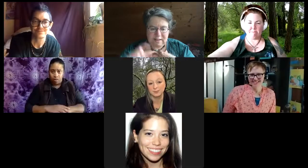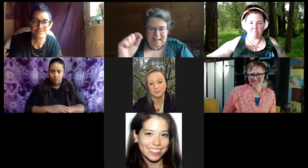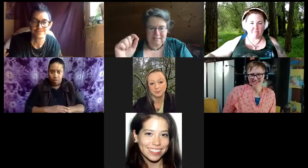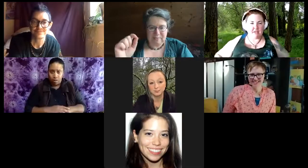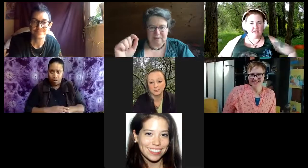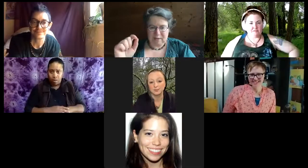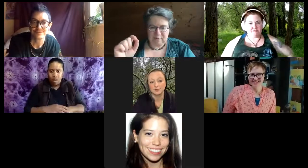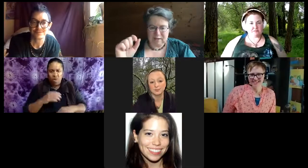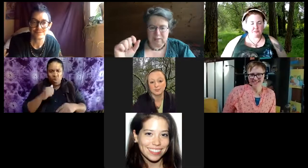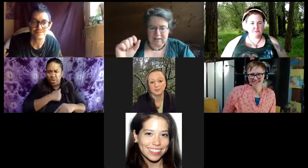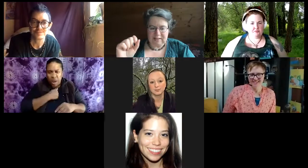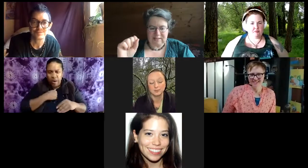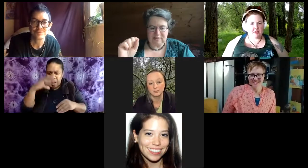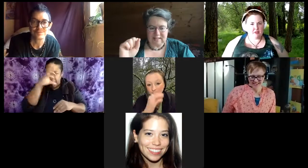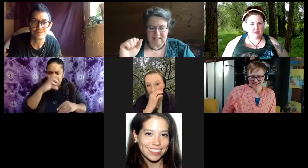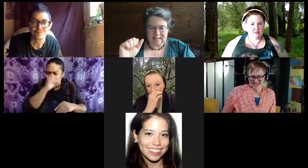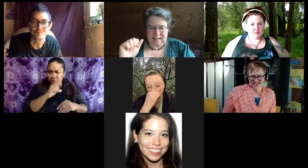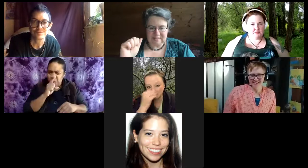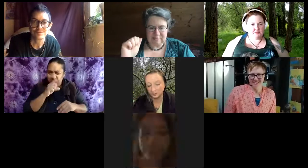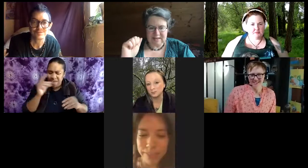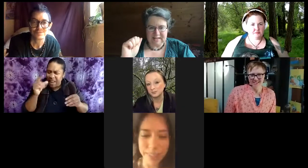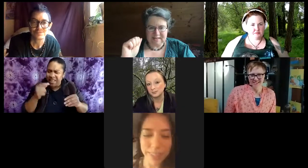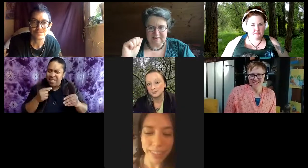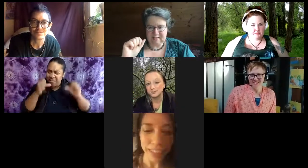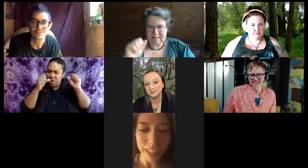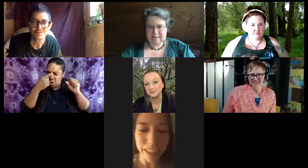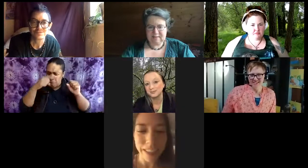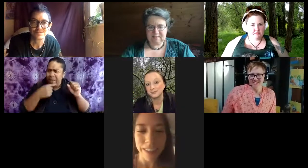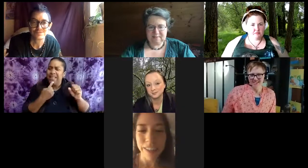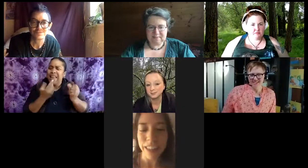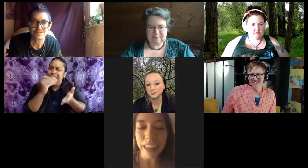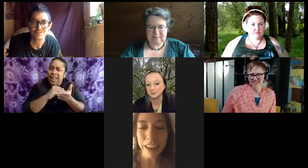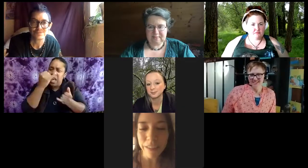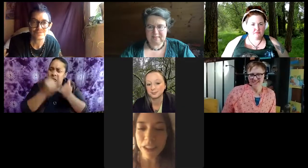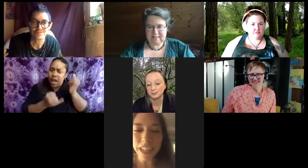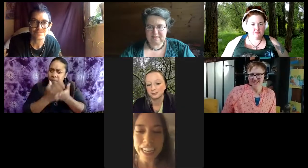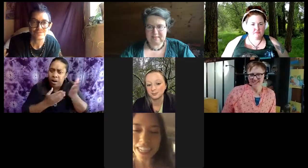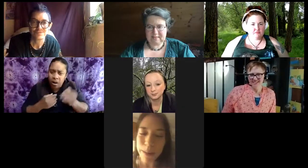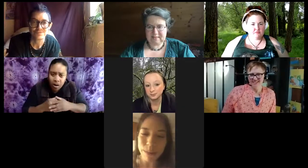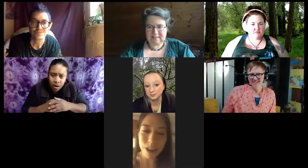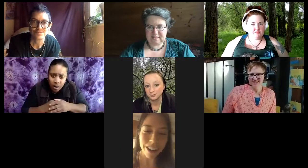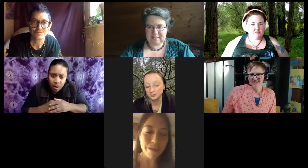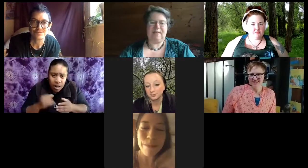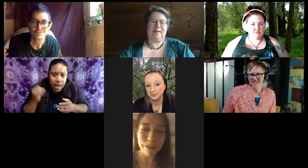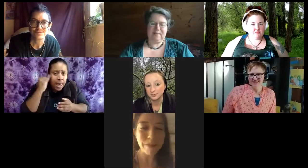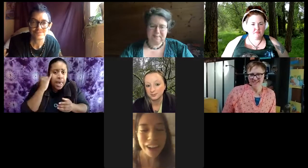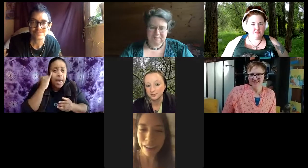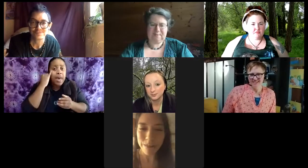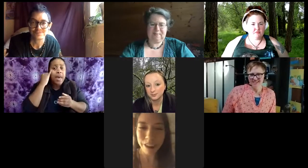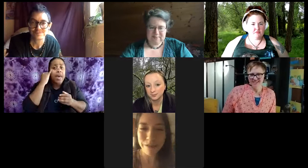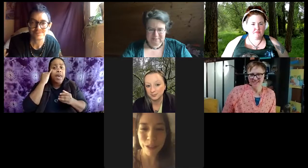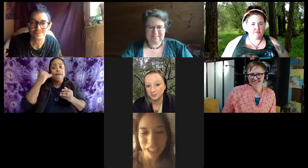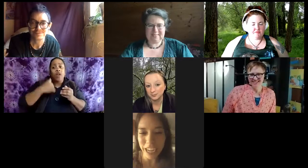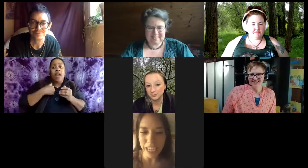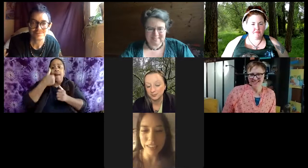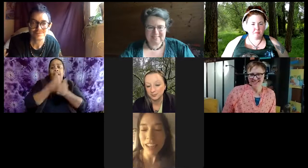Sorry, that last little bit went really quickly. Can you say that last little bit again? If there's any tips from the fairy realm